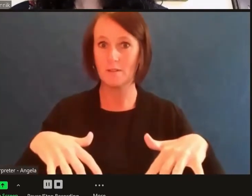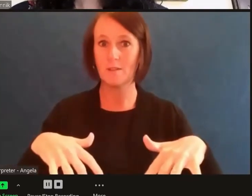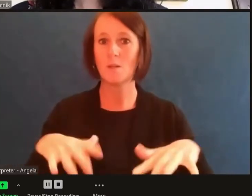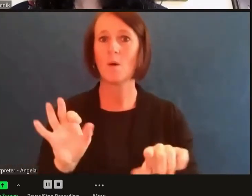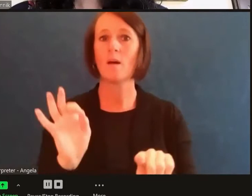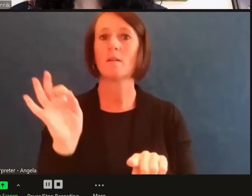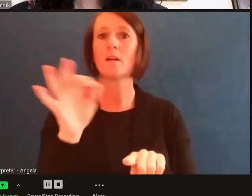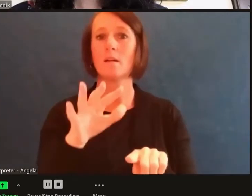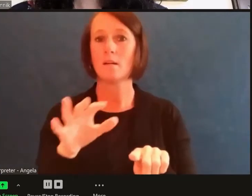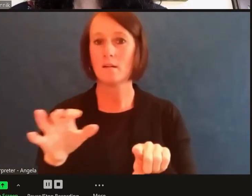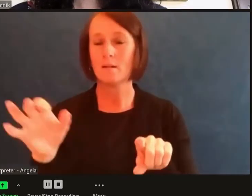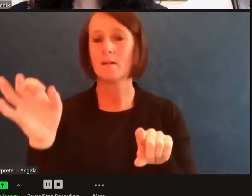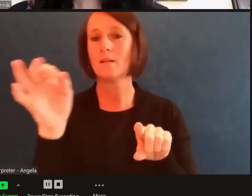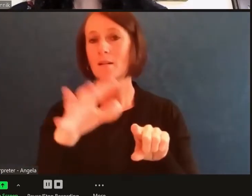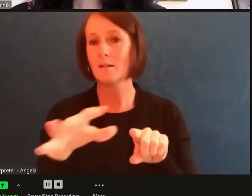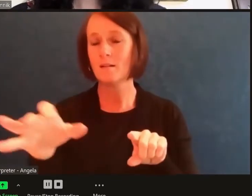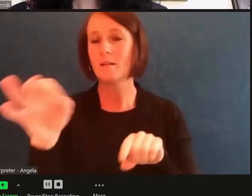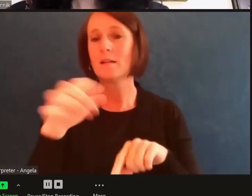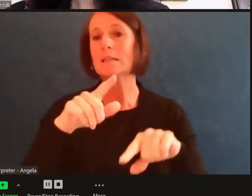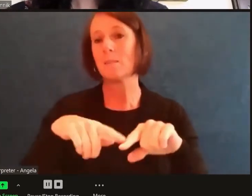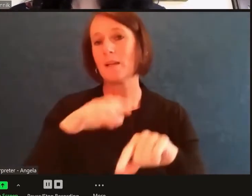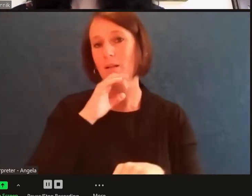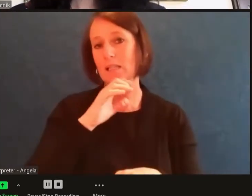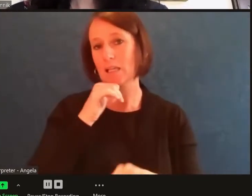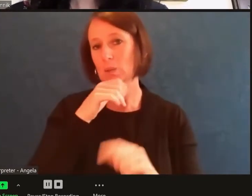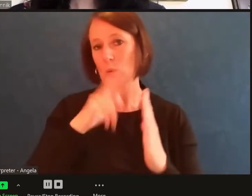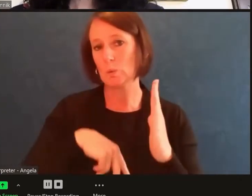terms of who I expect to read the book.